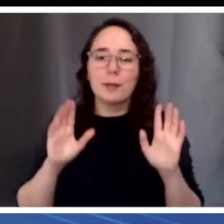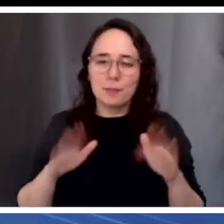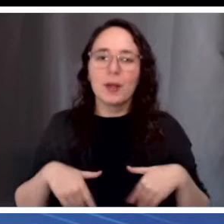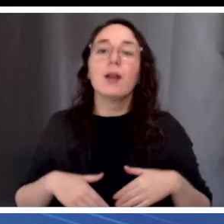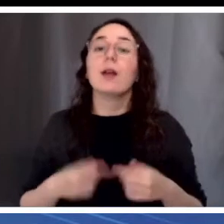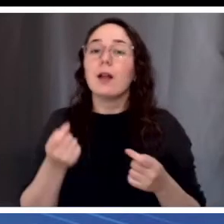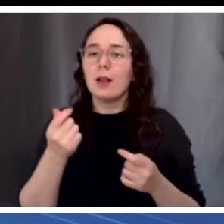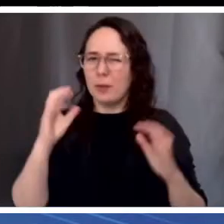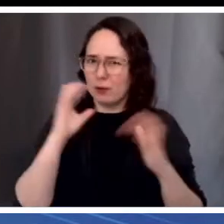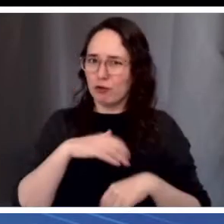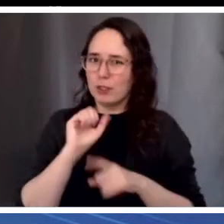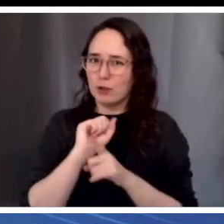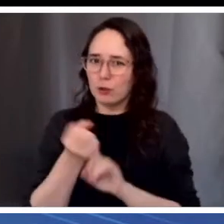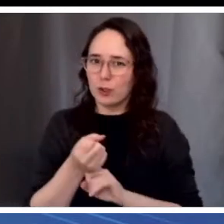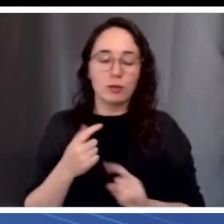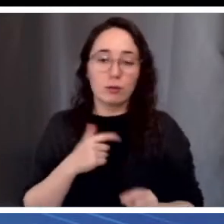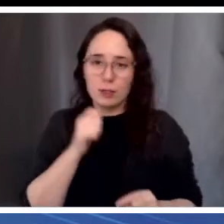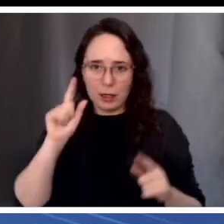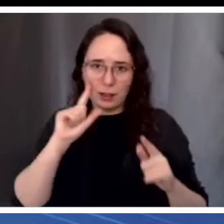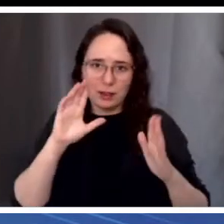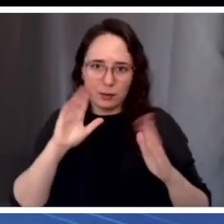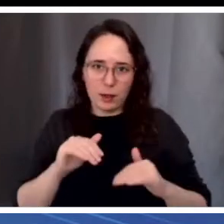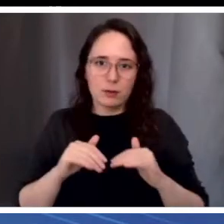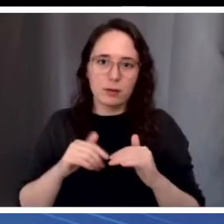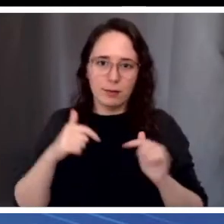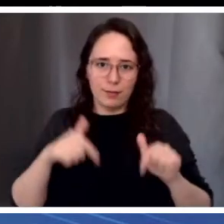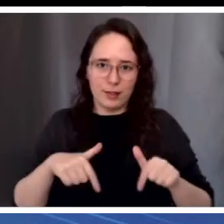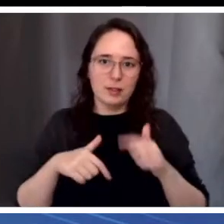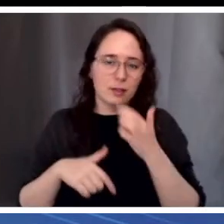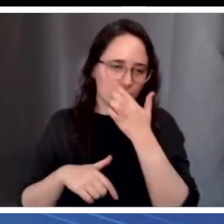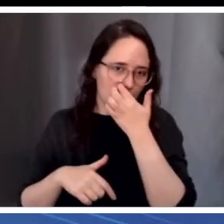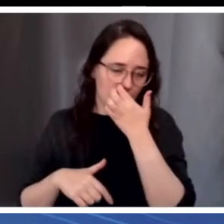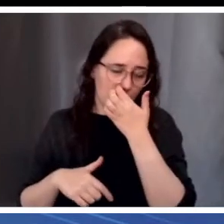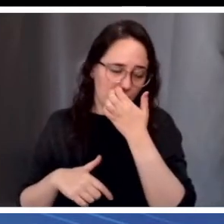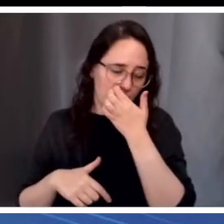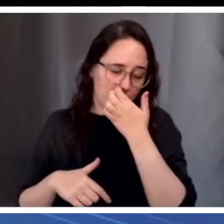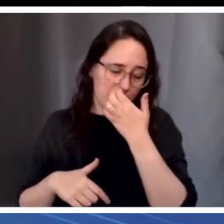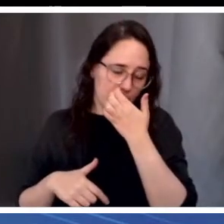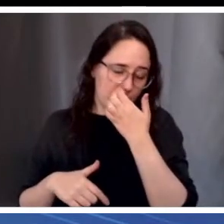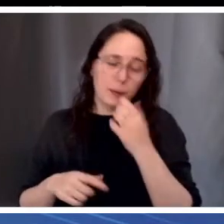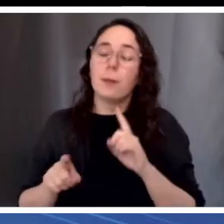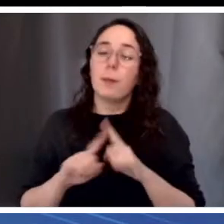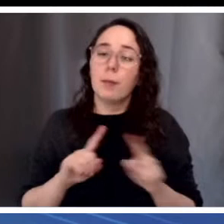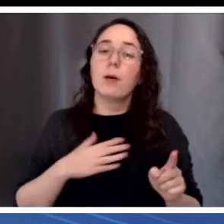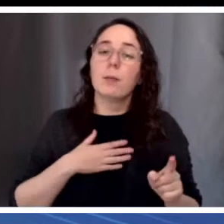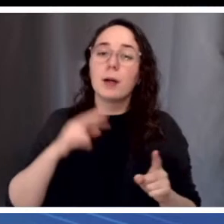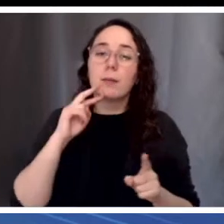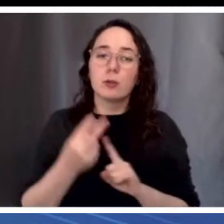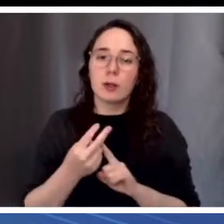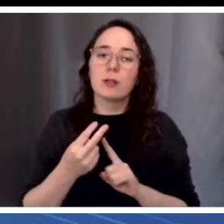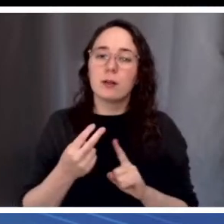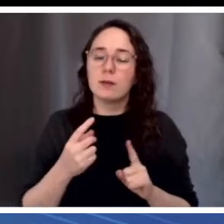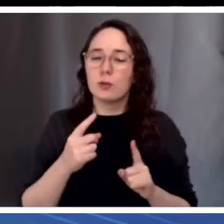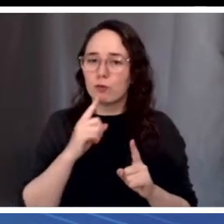to be taking, I must tell you. And I believe this was a gift to me. Uh, don't think there's been a happier time in my life or I've never